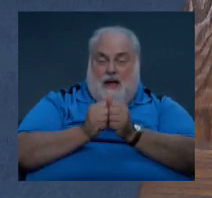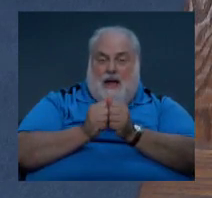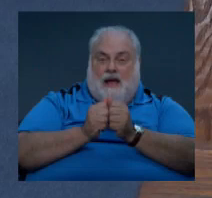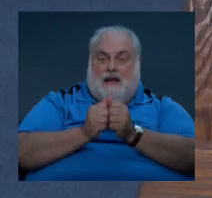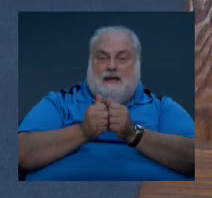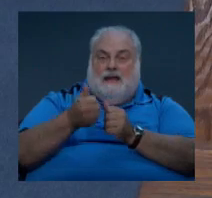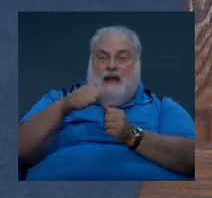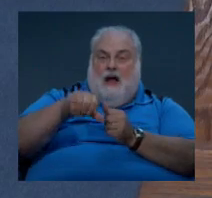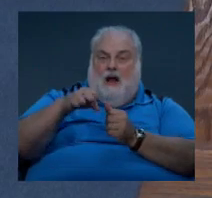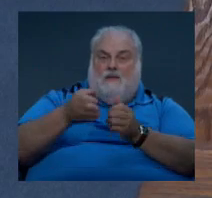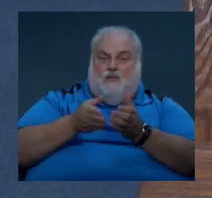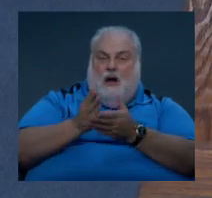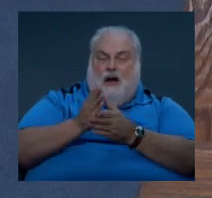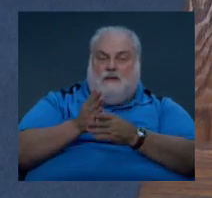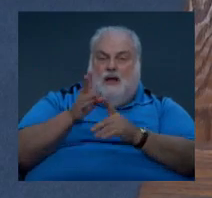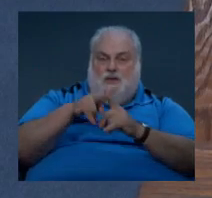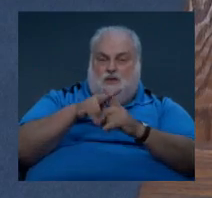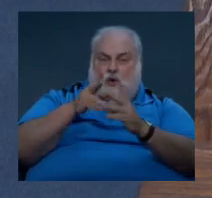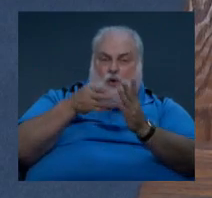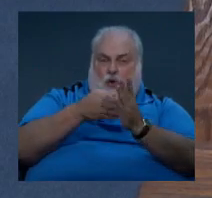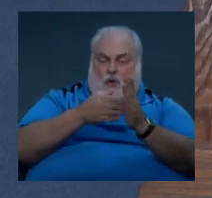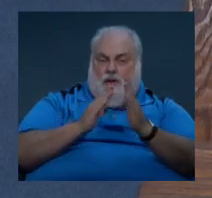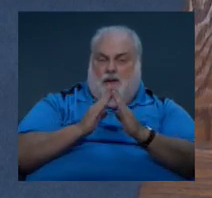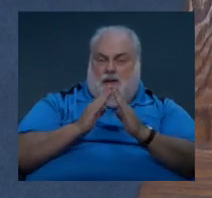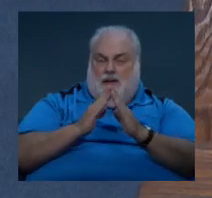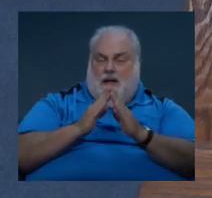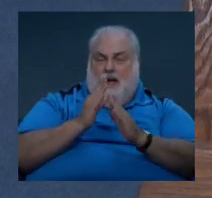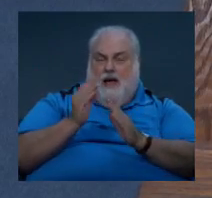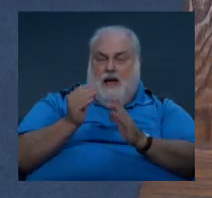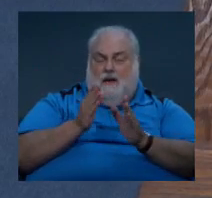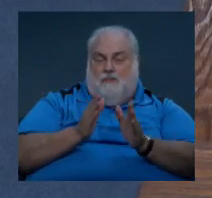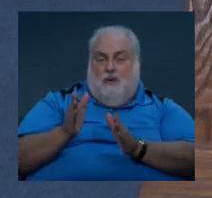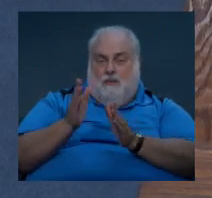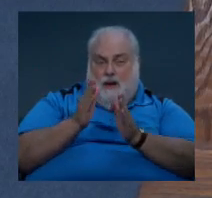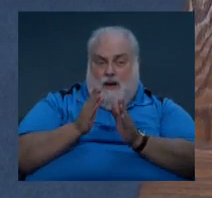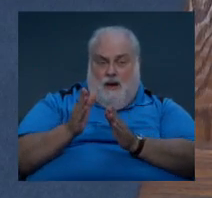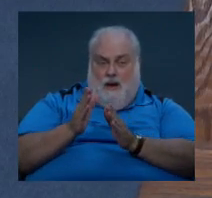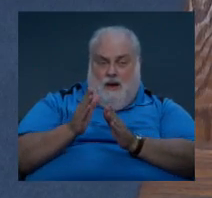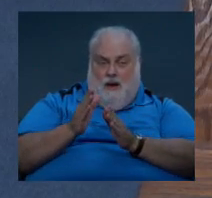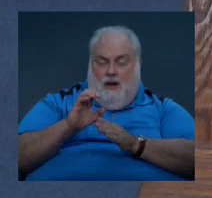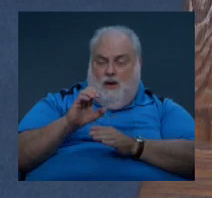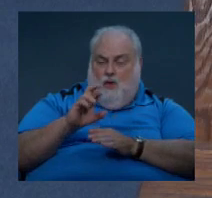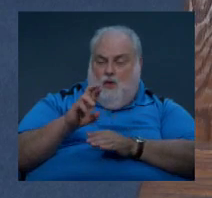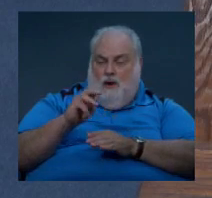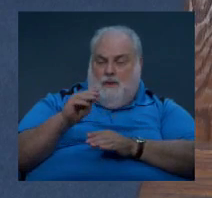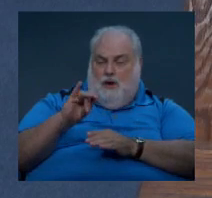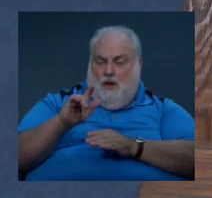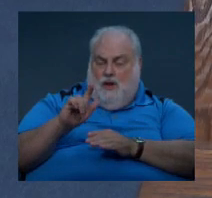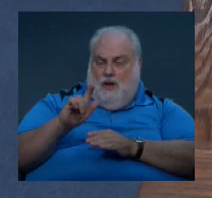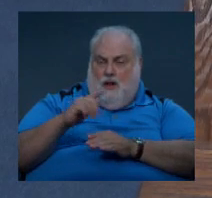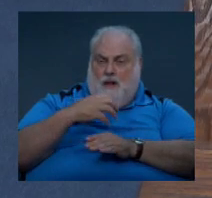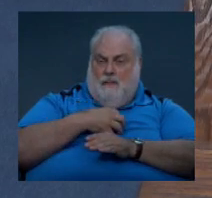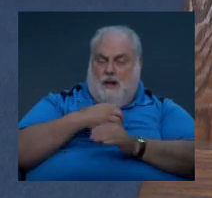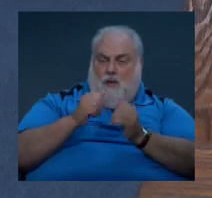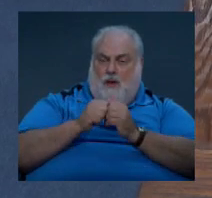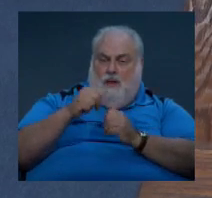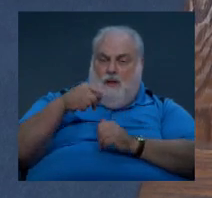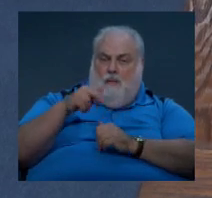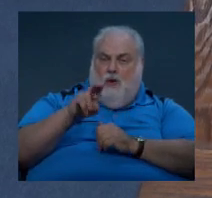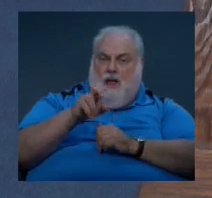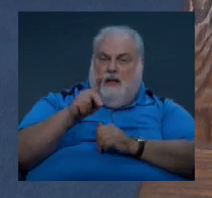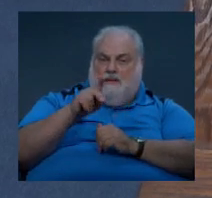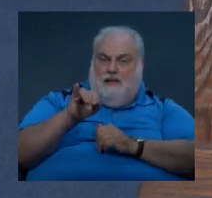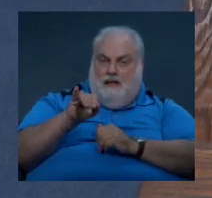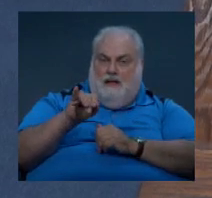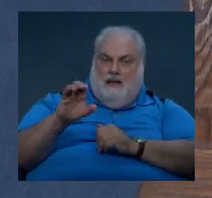lawsuit. I've also prepared a criminal complaint with the Pulaski County Sheriff's Department, because the